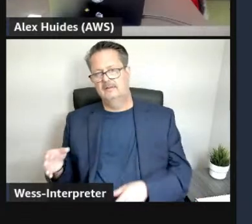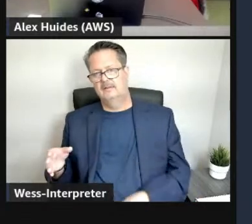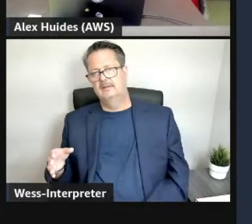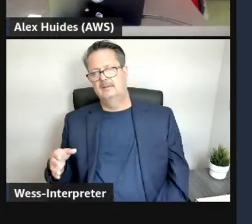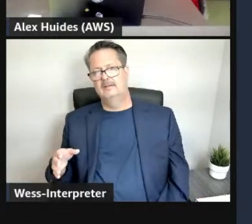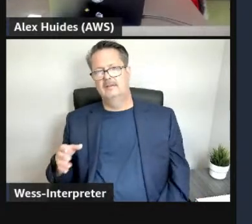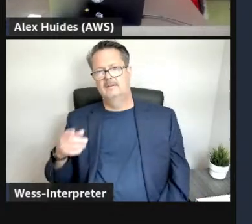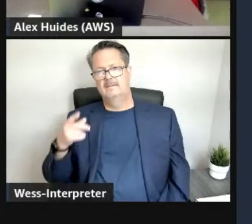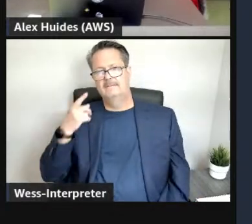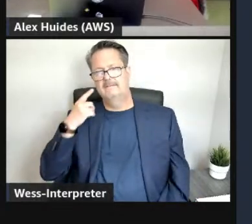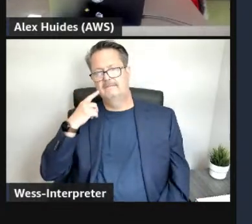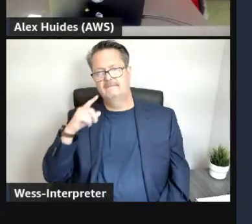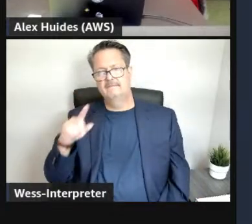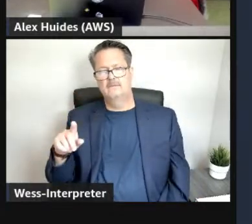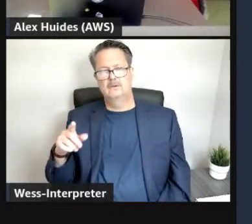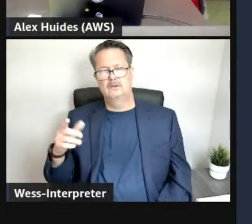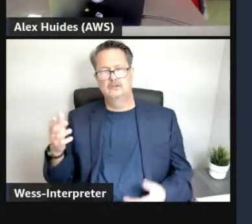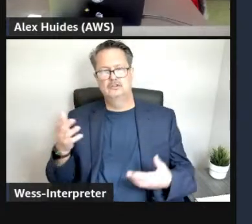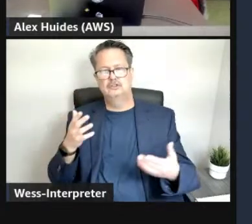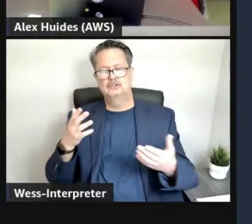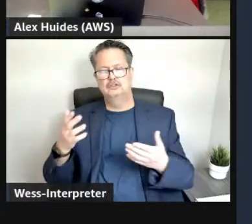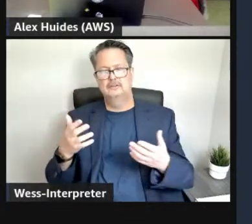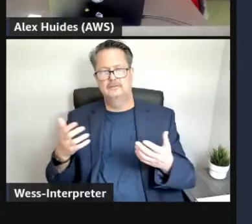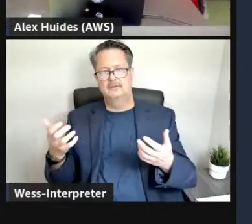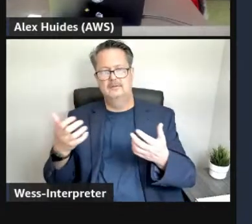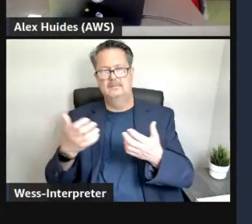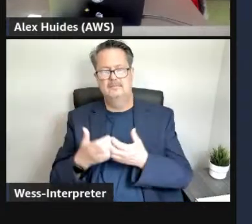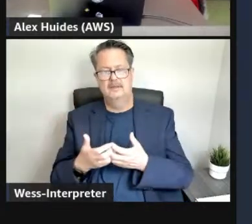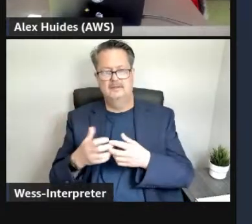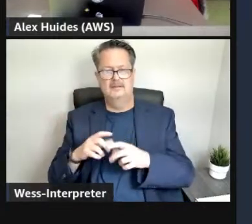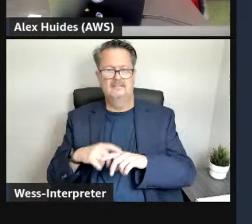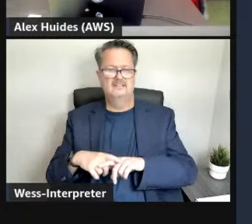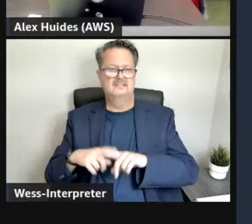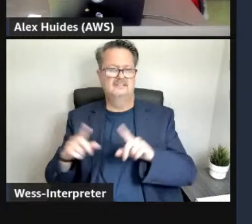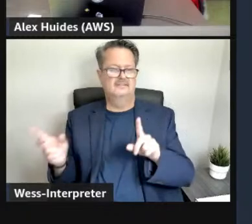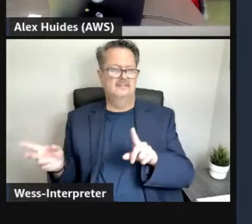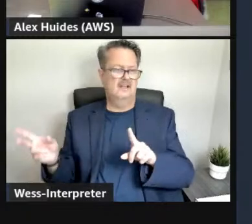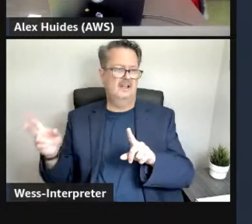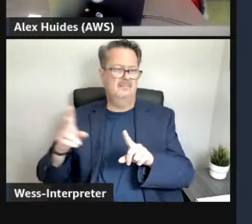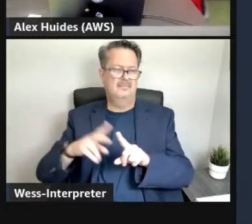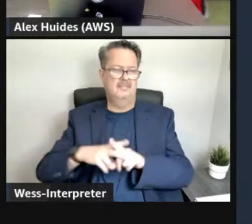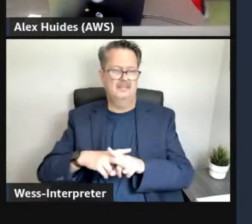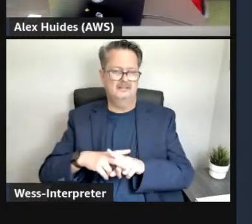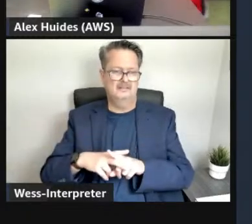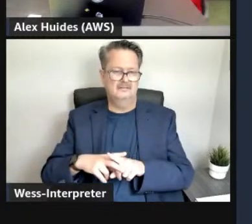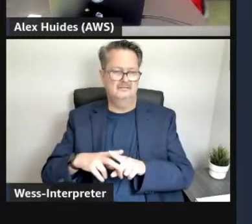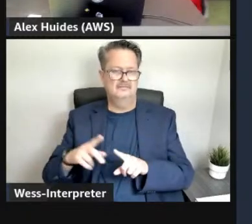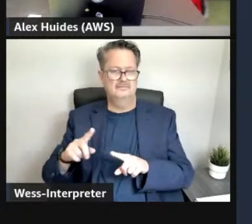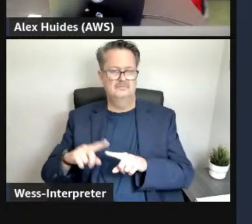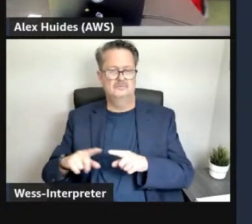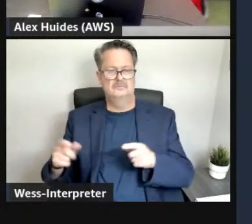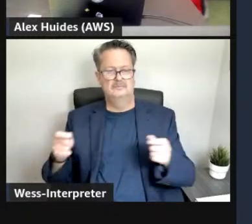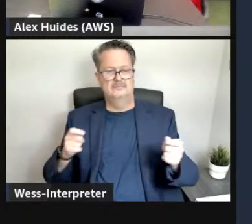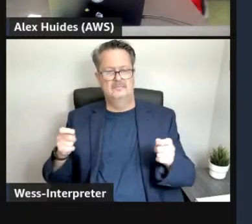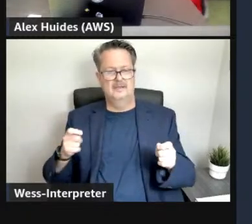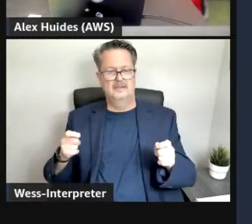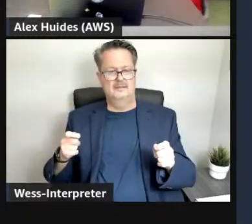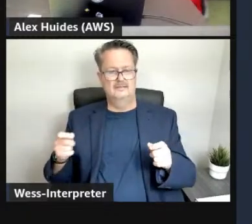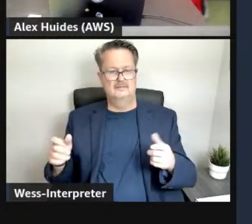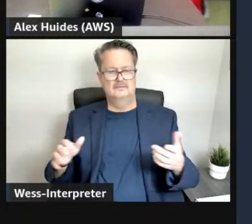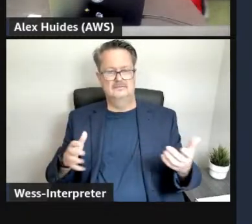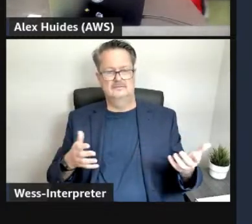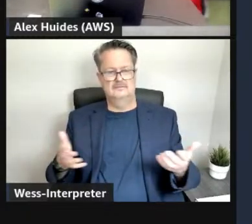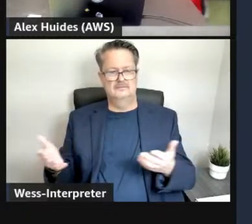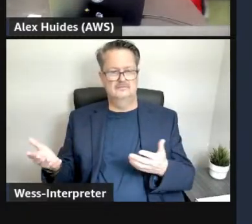for service meshes, well, we have a different application altogether to manage our traffic. We also